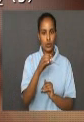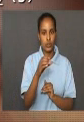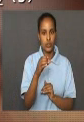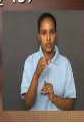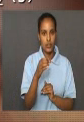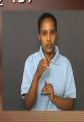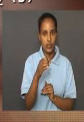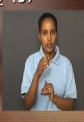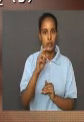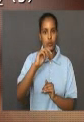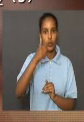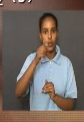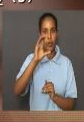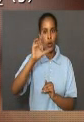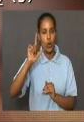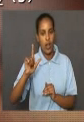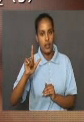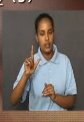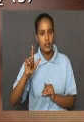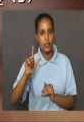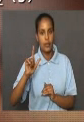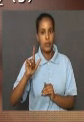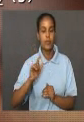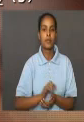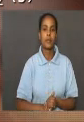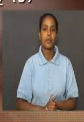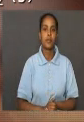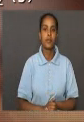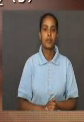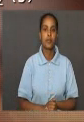solution of sodium chloride.